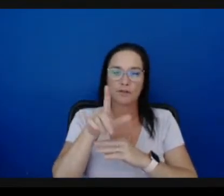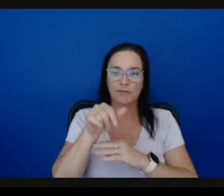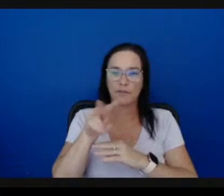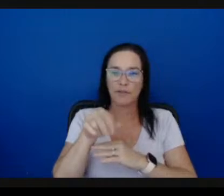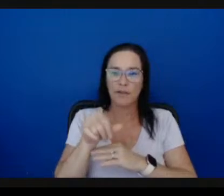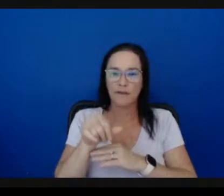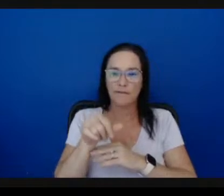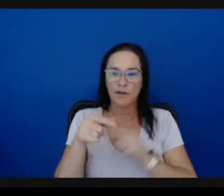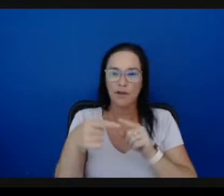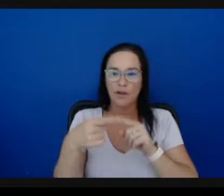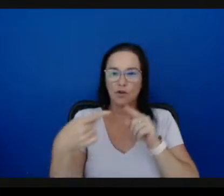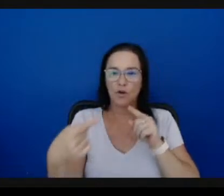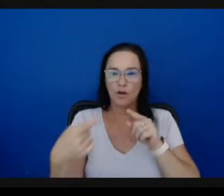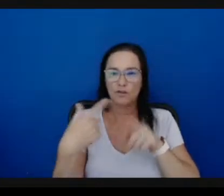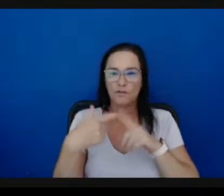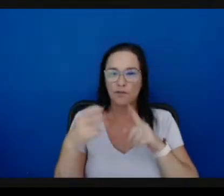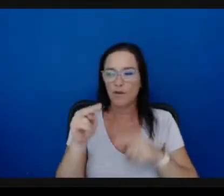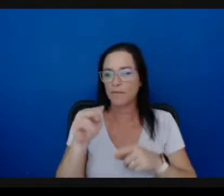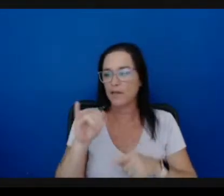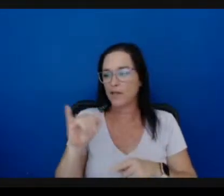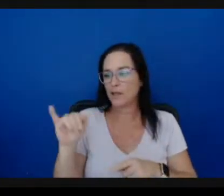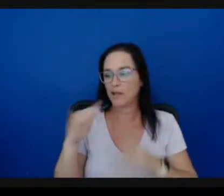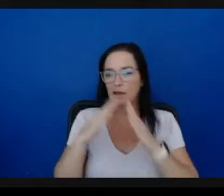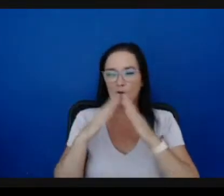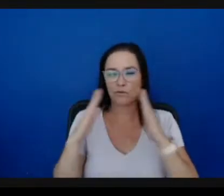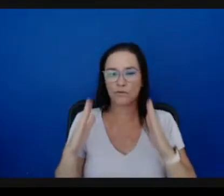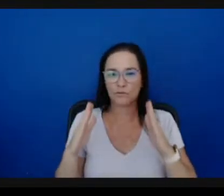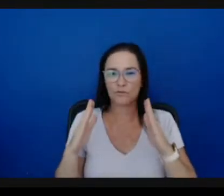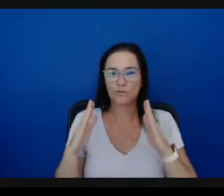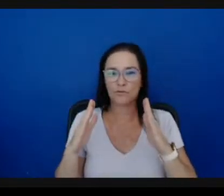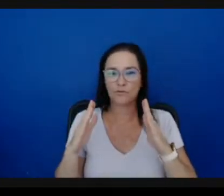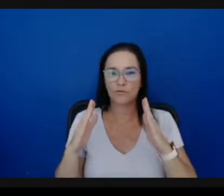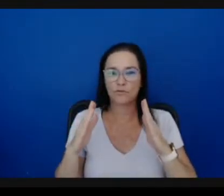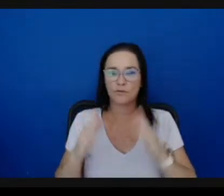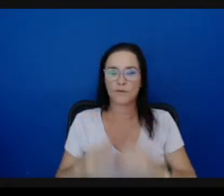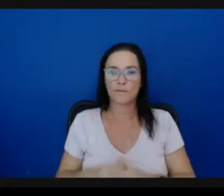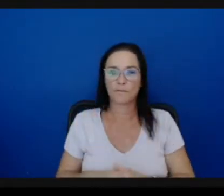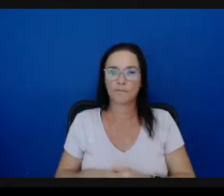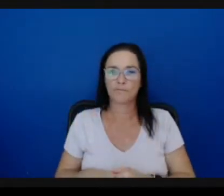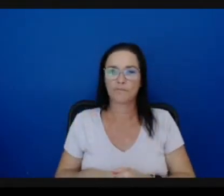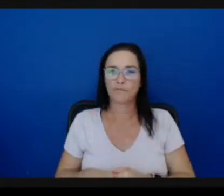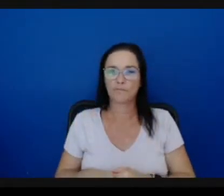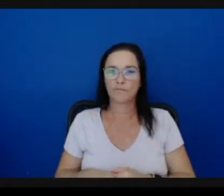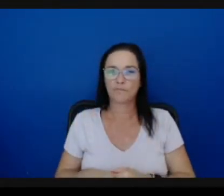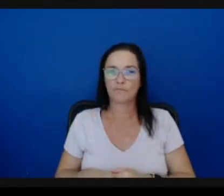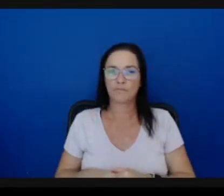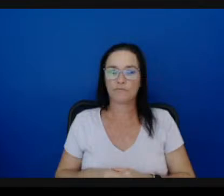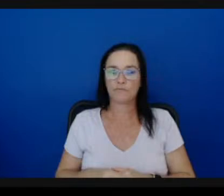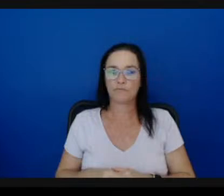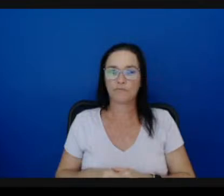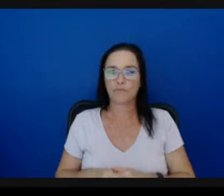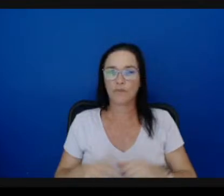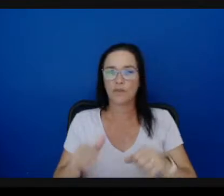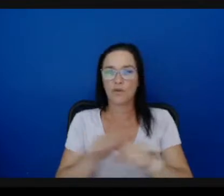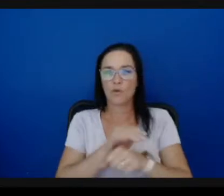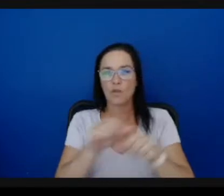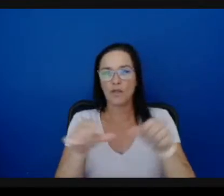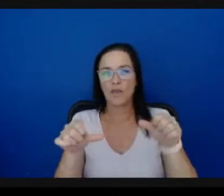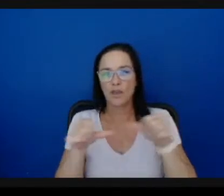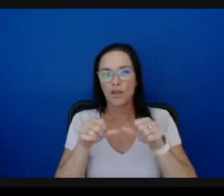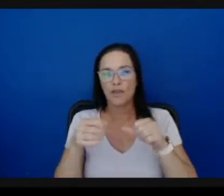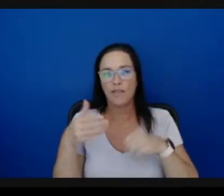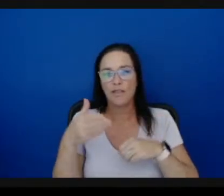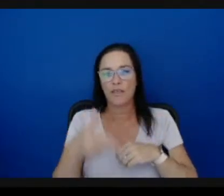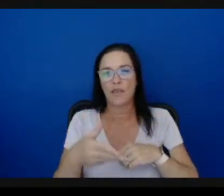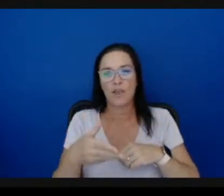Ni's house. The entire area here is now just